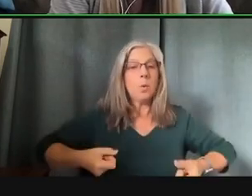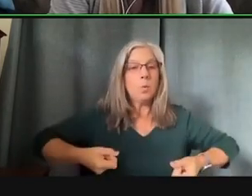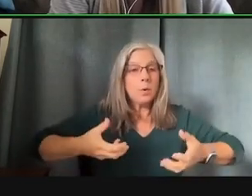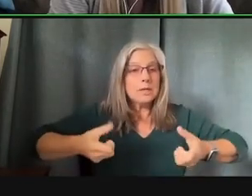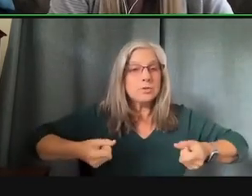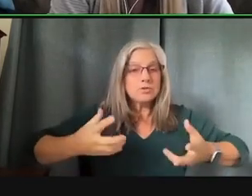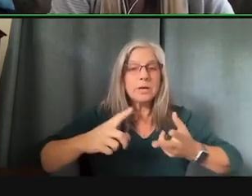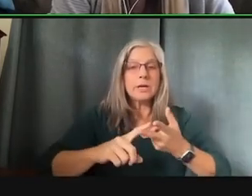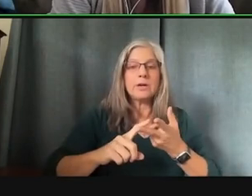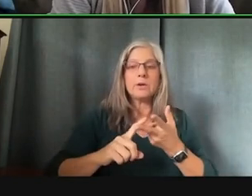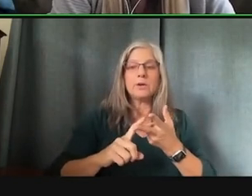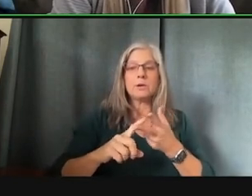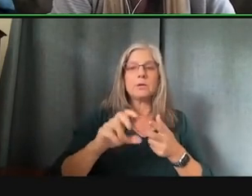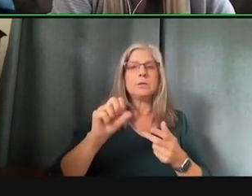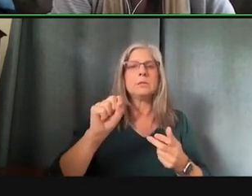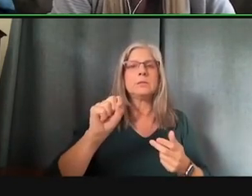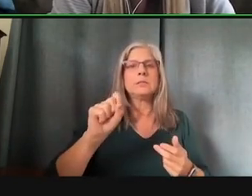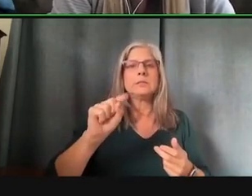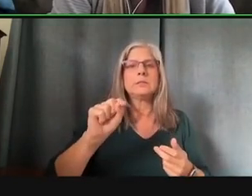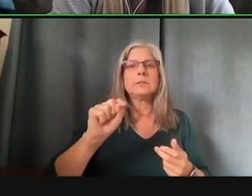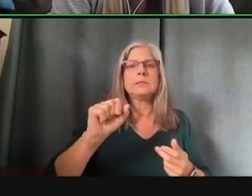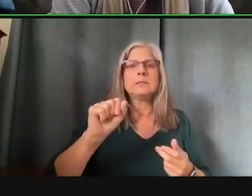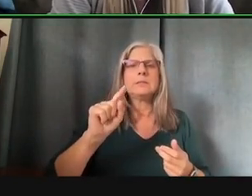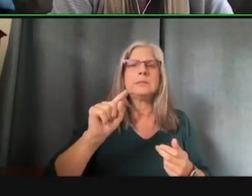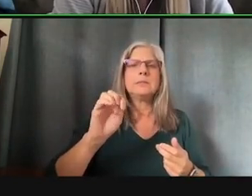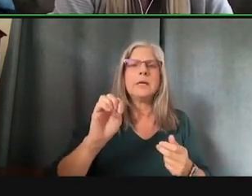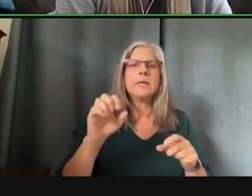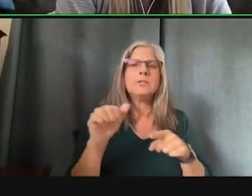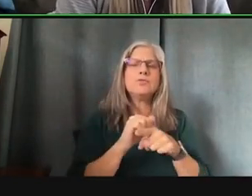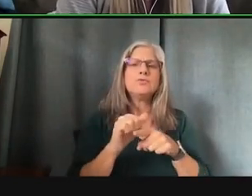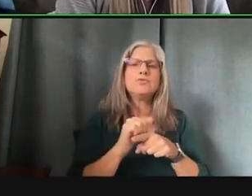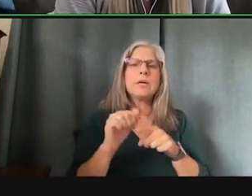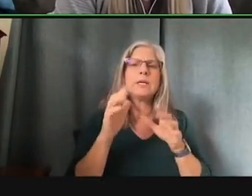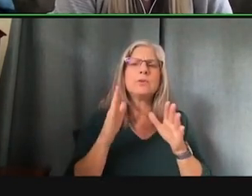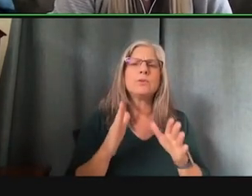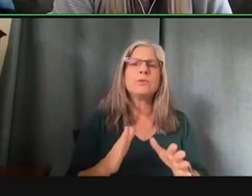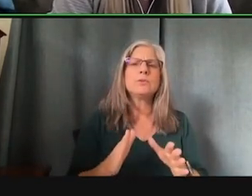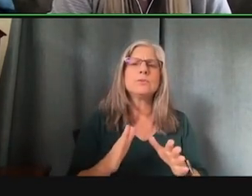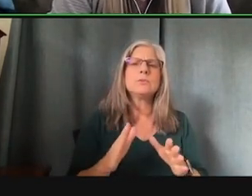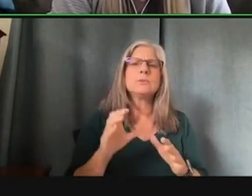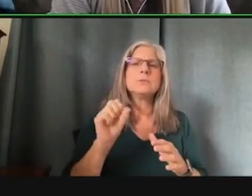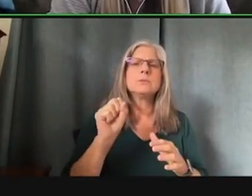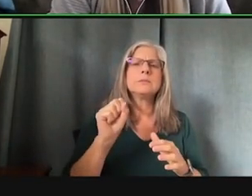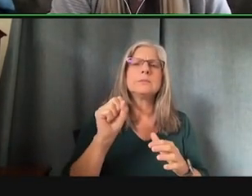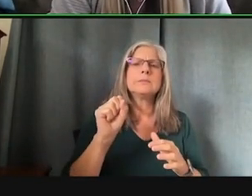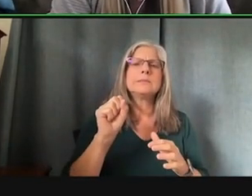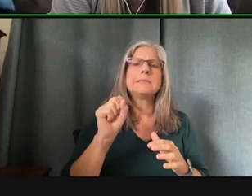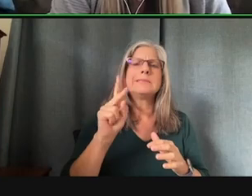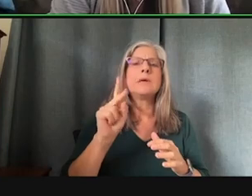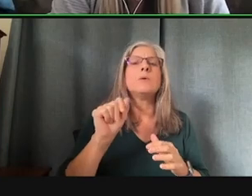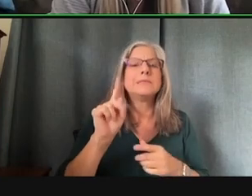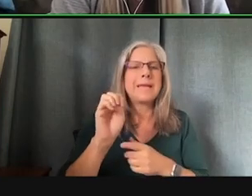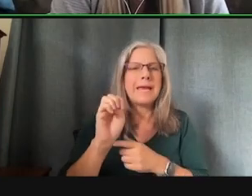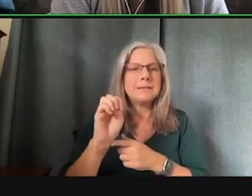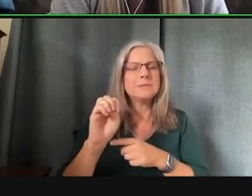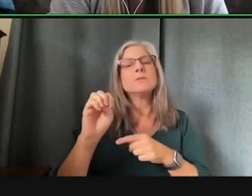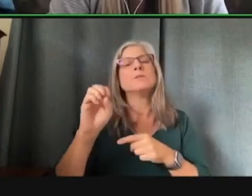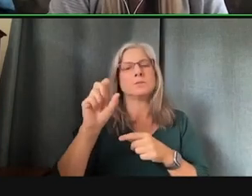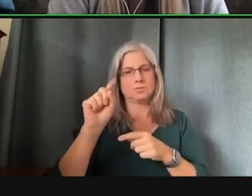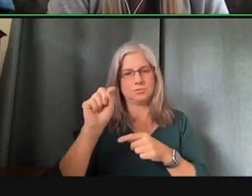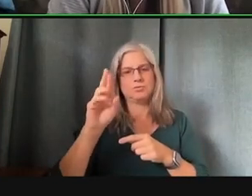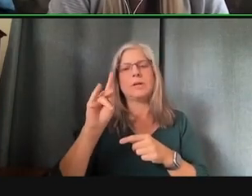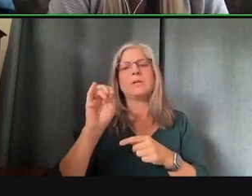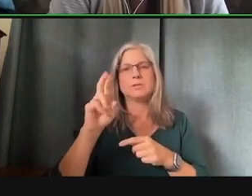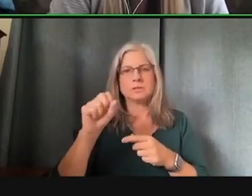wheelchairs, gait trainers, all of that would be documented in special factors. And low incidence funding